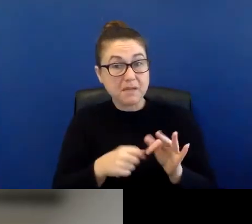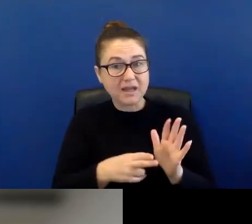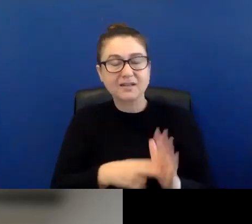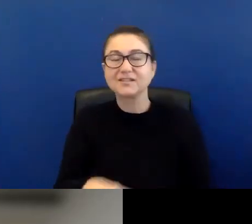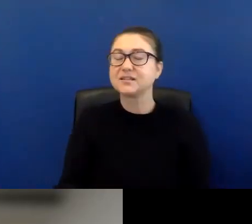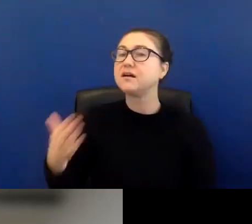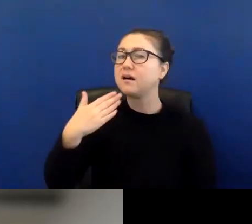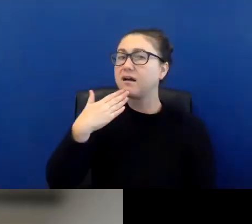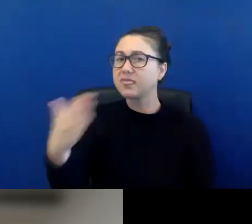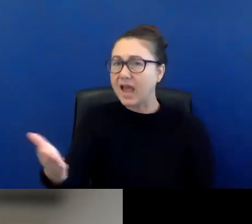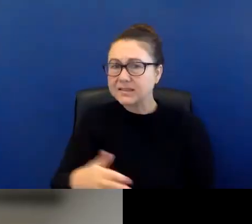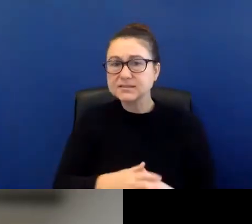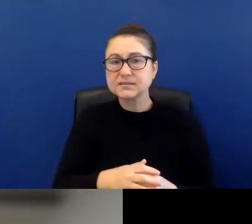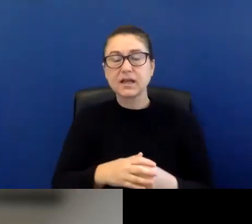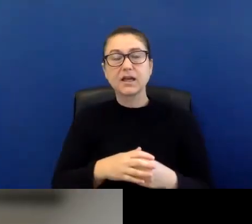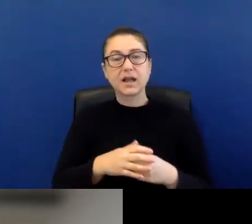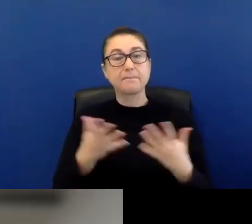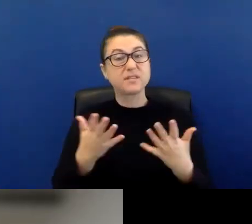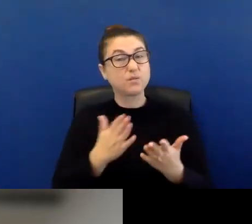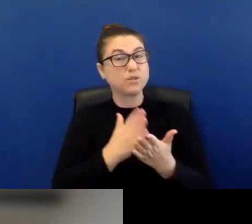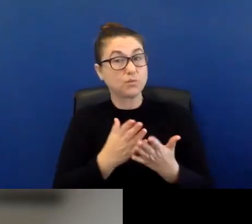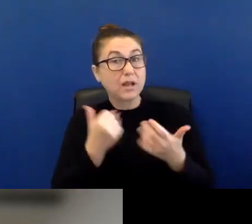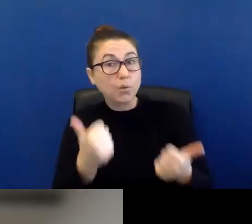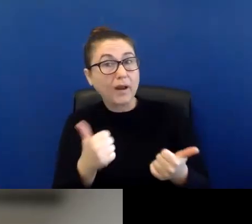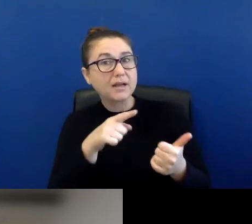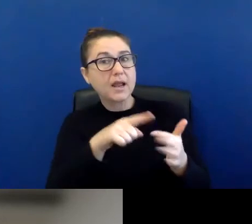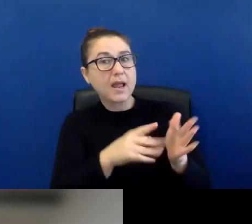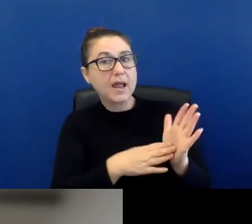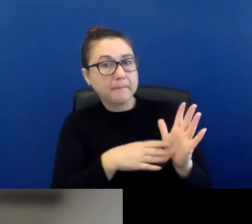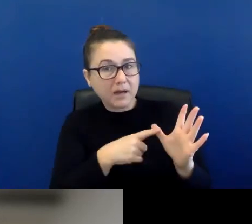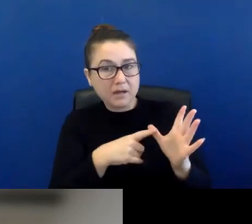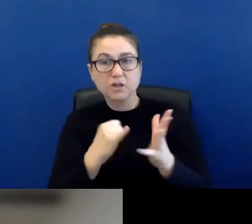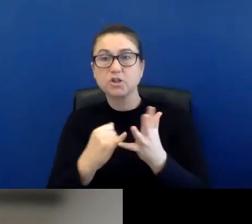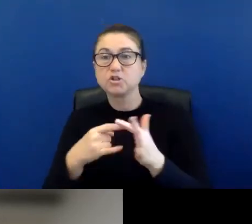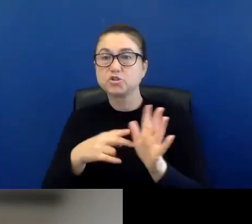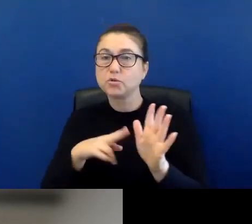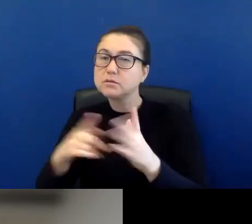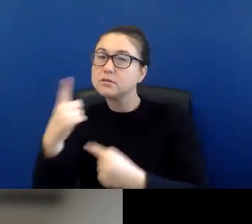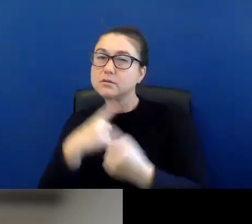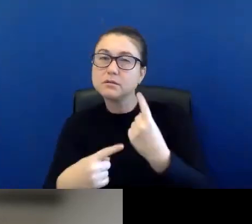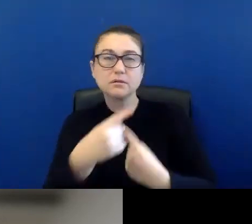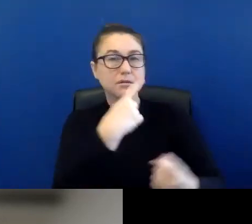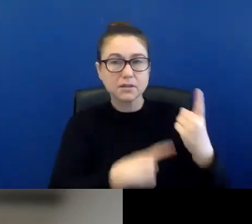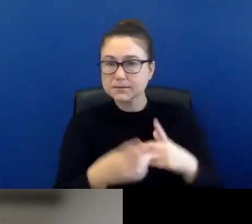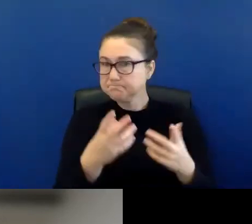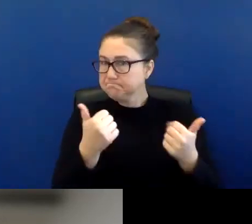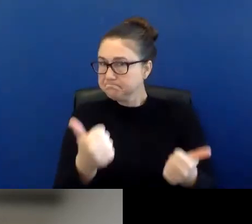Thanks very much, Ed, and it was really great to hear from Emma and Sean and get their perspective on the importance of